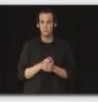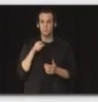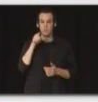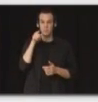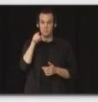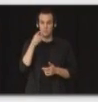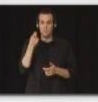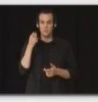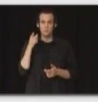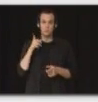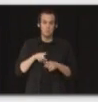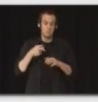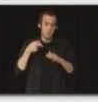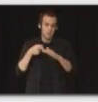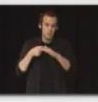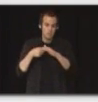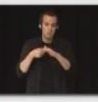association we